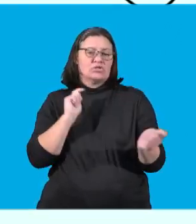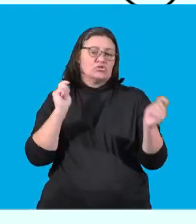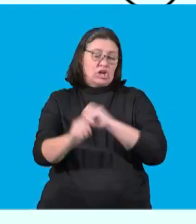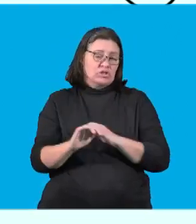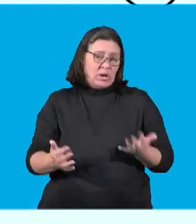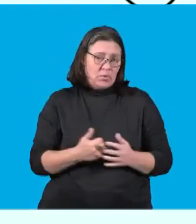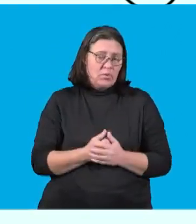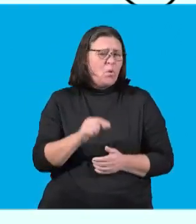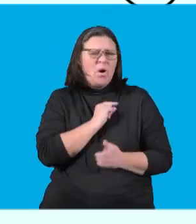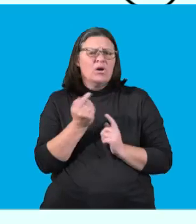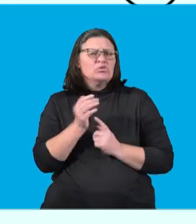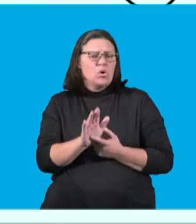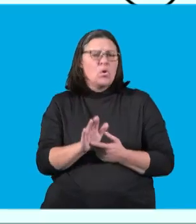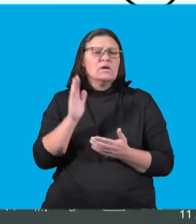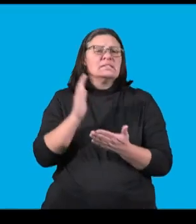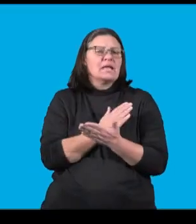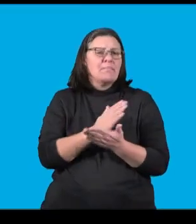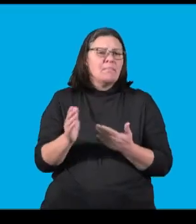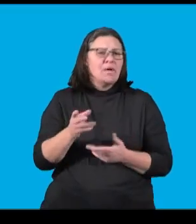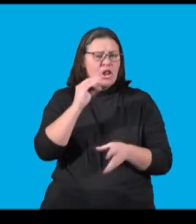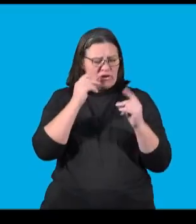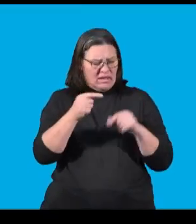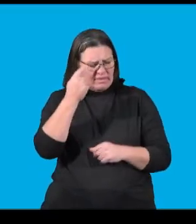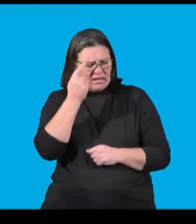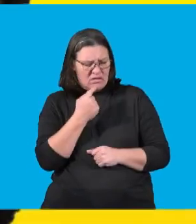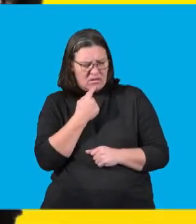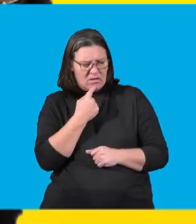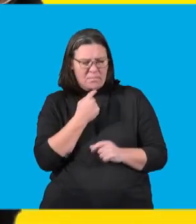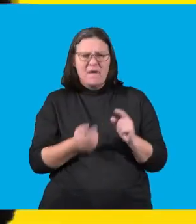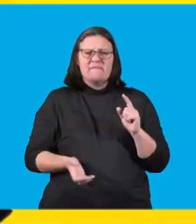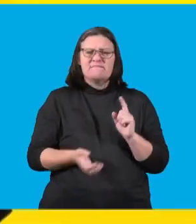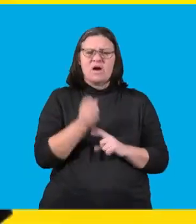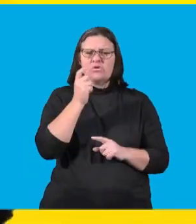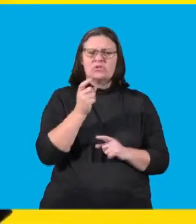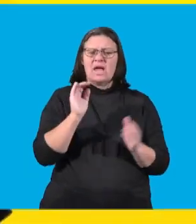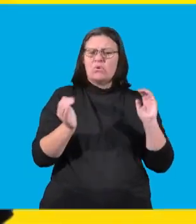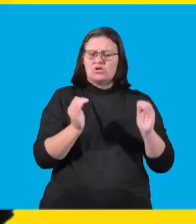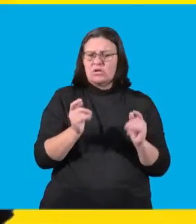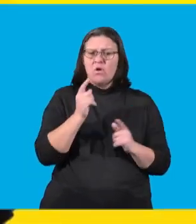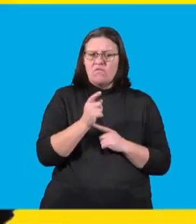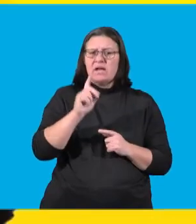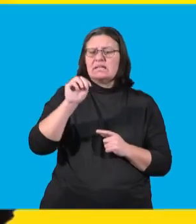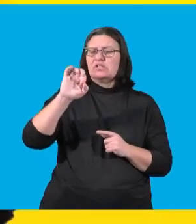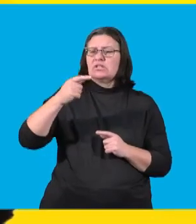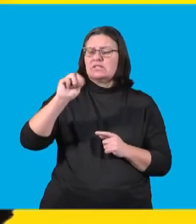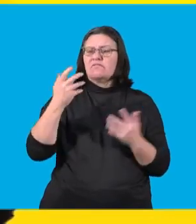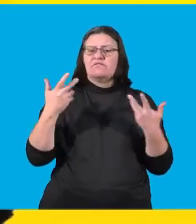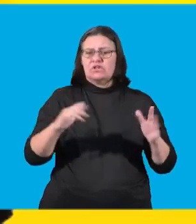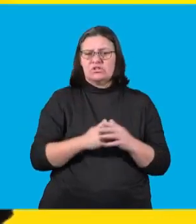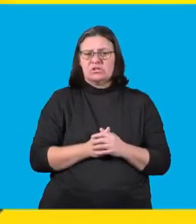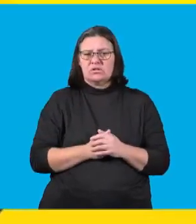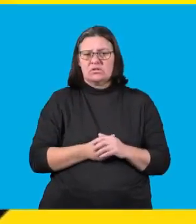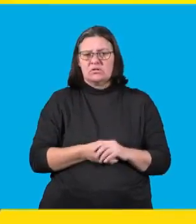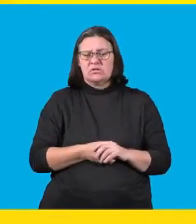I wanted to show you this is because sometimes learners think, well, I found this equation of this tangent already.